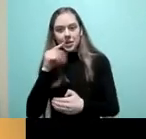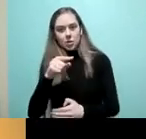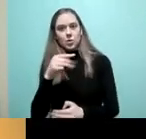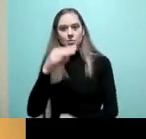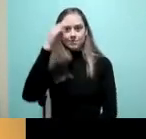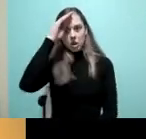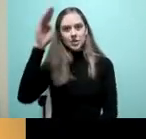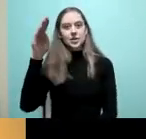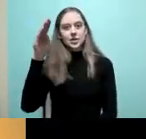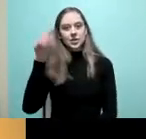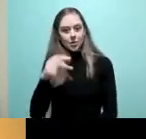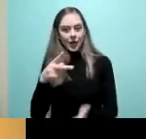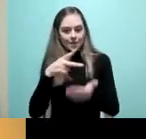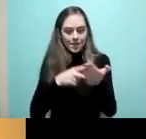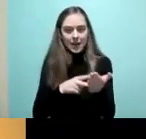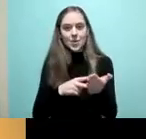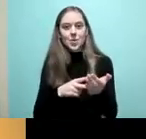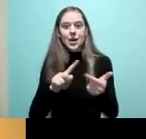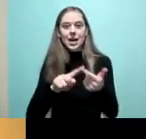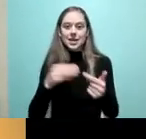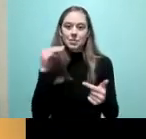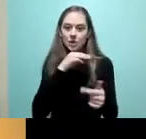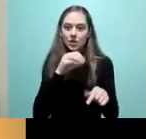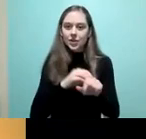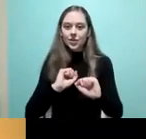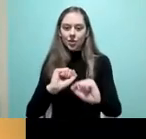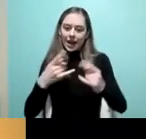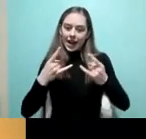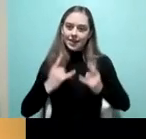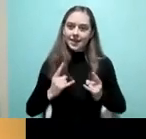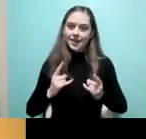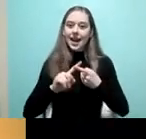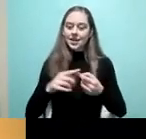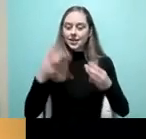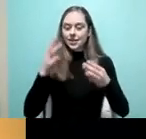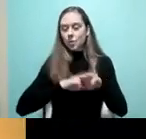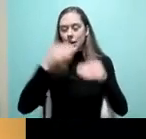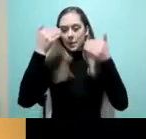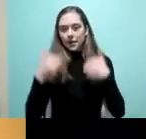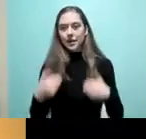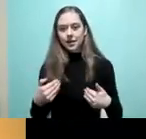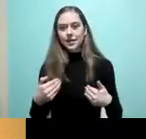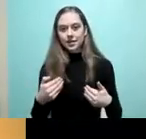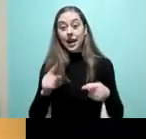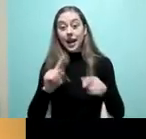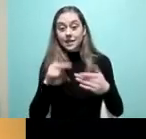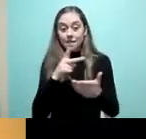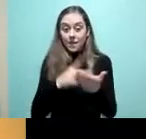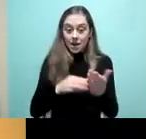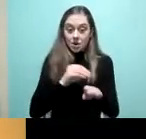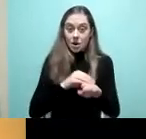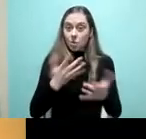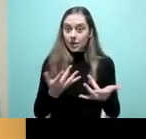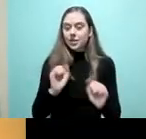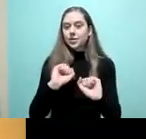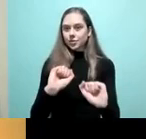You're placing value and importance onto your health and onto your well-being, and you're placing value onto your own